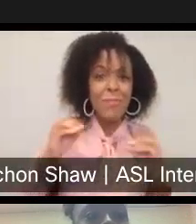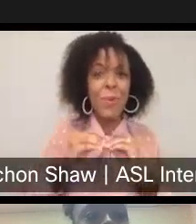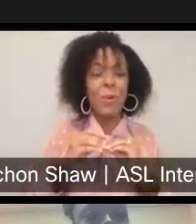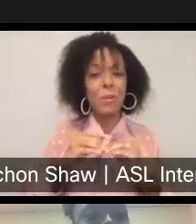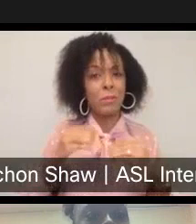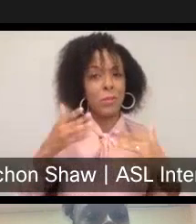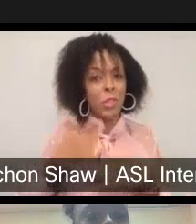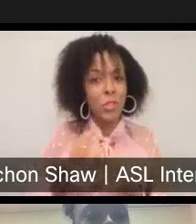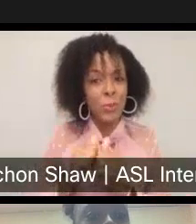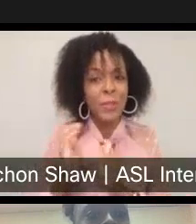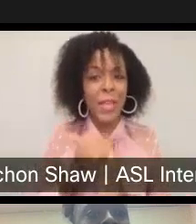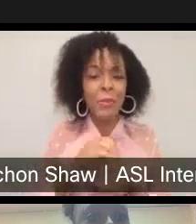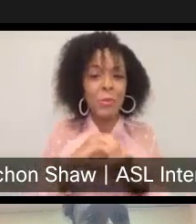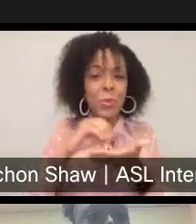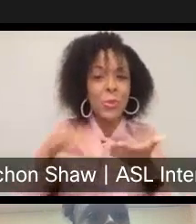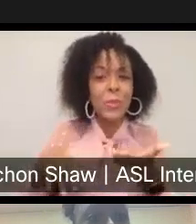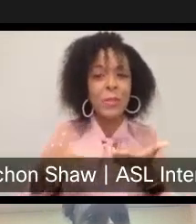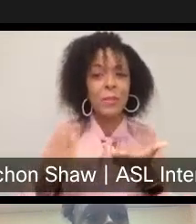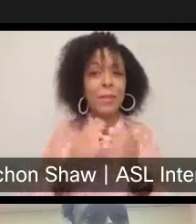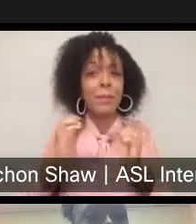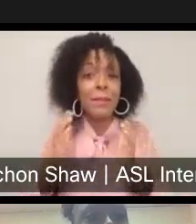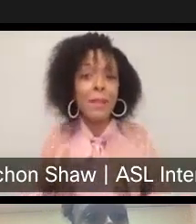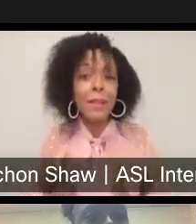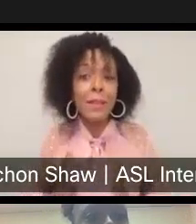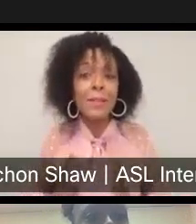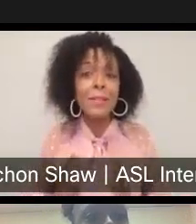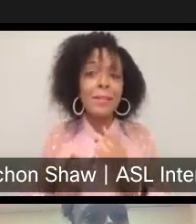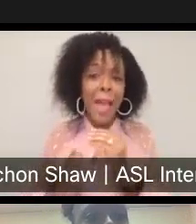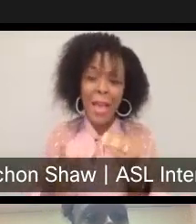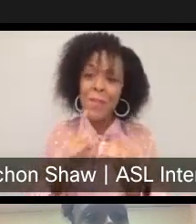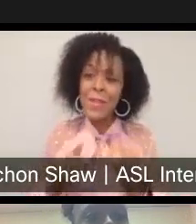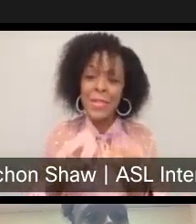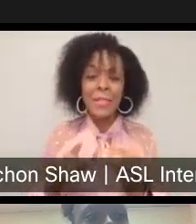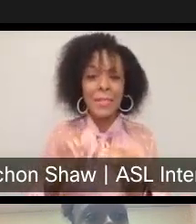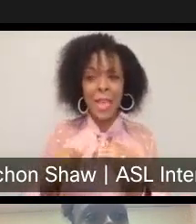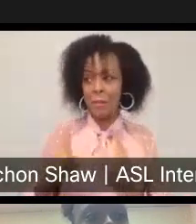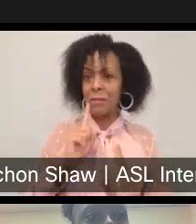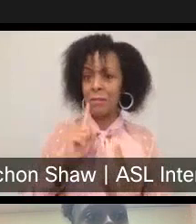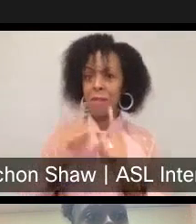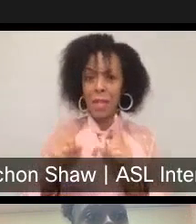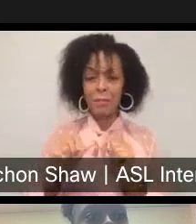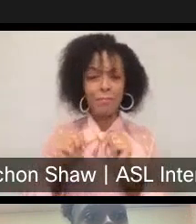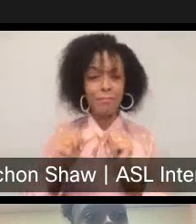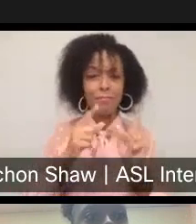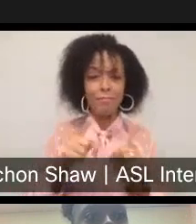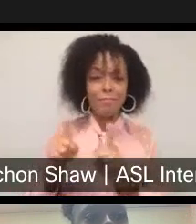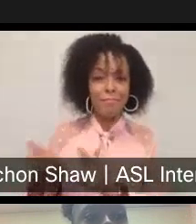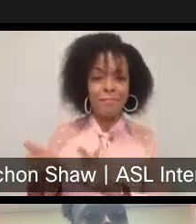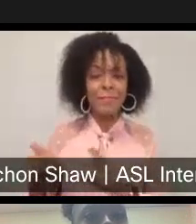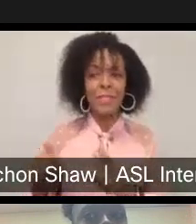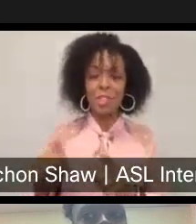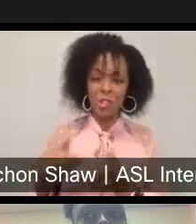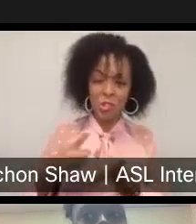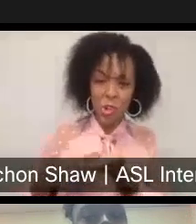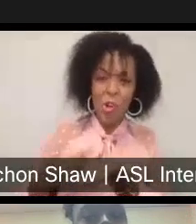our clients, and just kind of keep the dialogue going, keep it going, talk about it, see